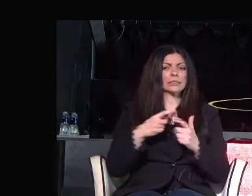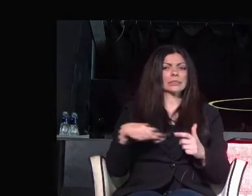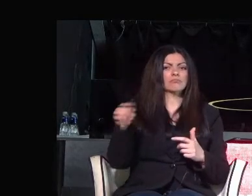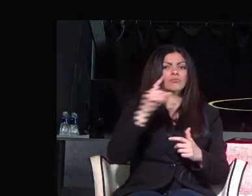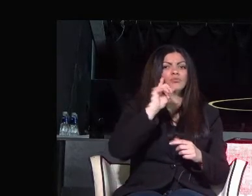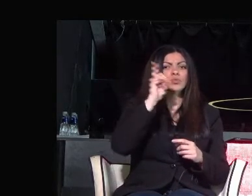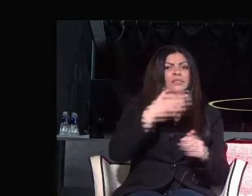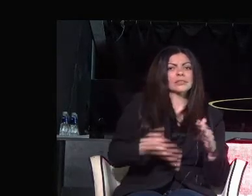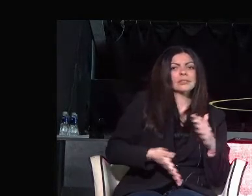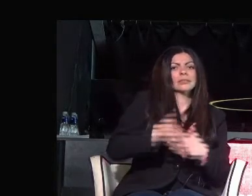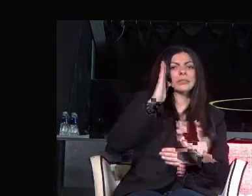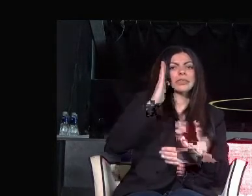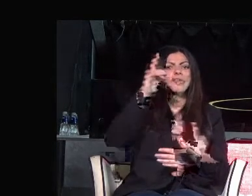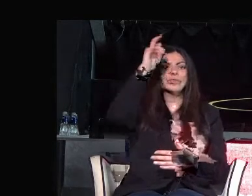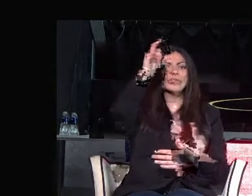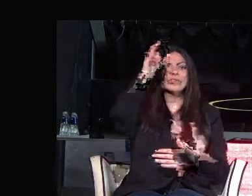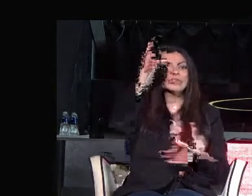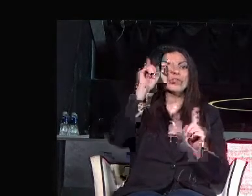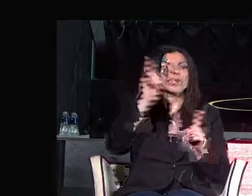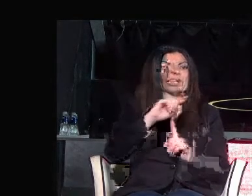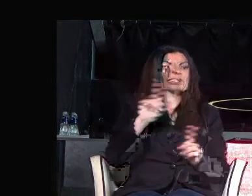anymore.